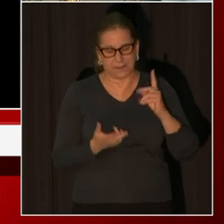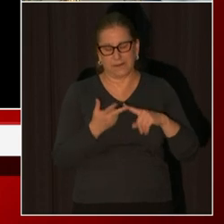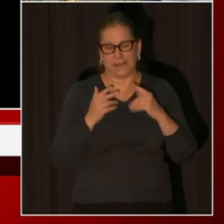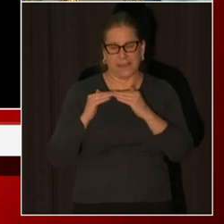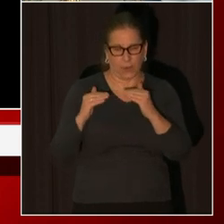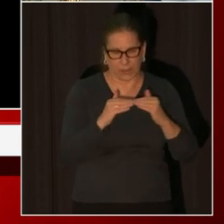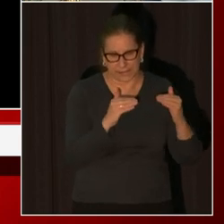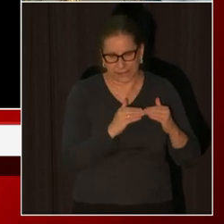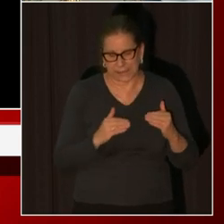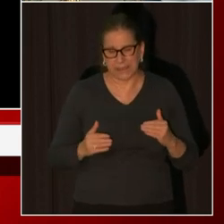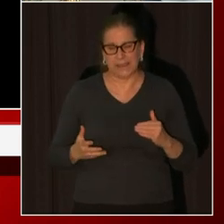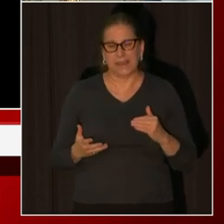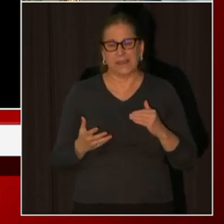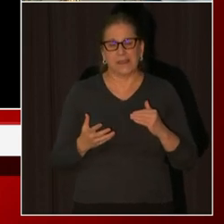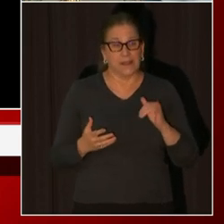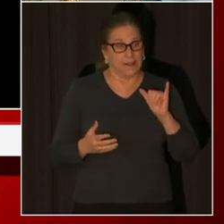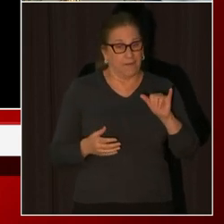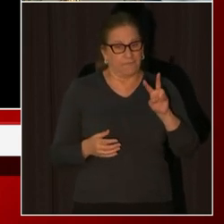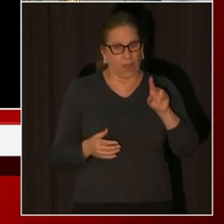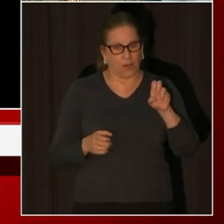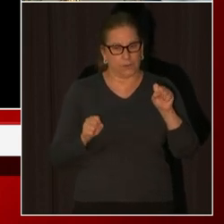fiscal